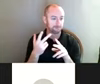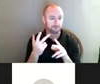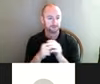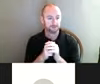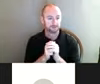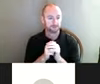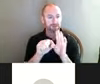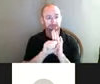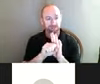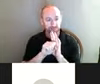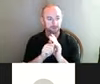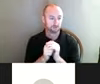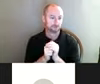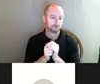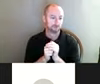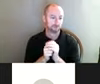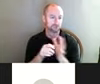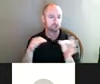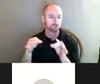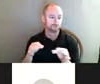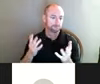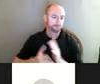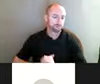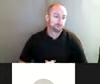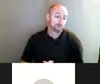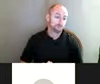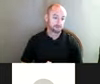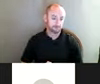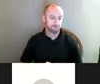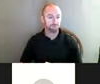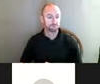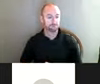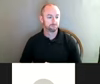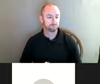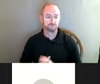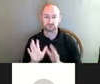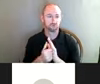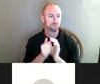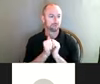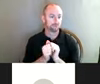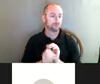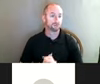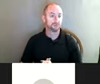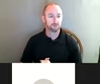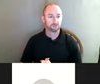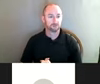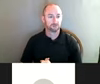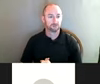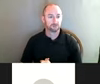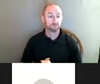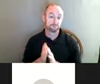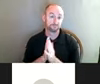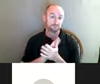the symbol, and then the geologic description. So that's all linked together. That's really